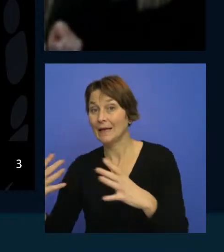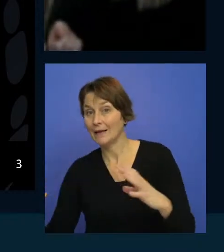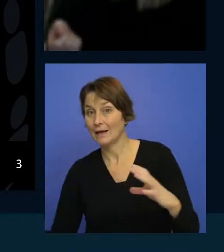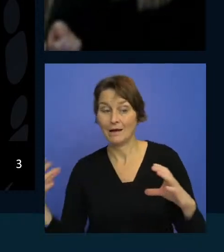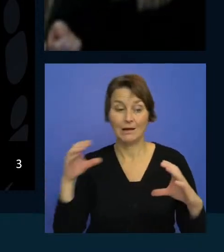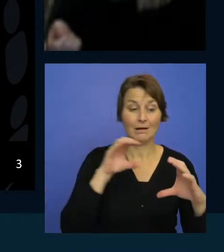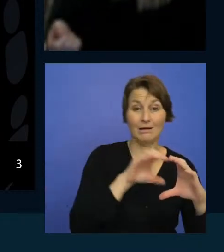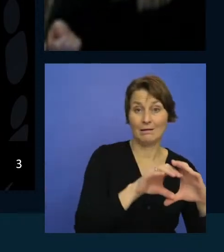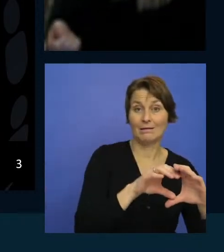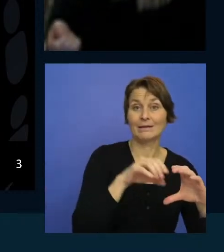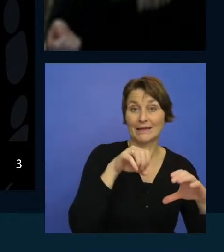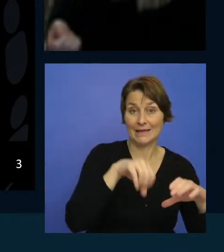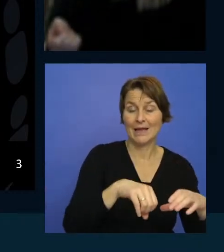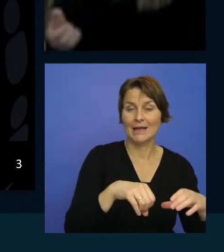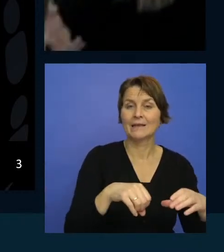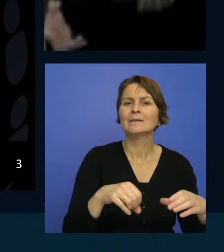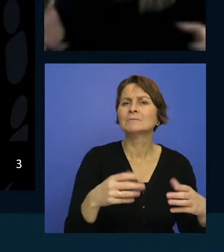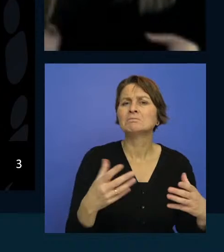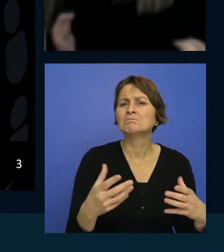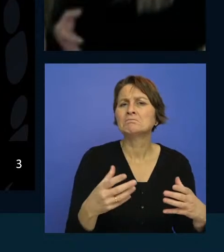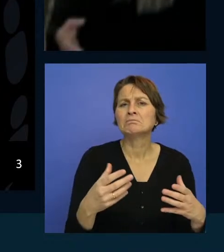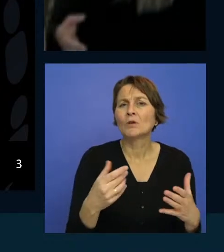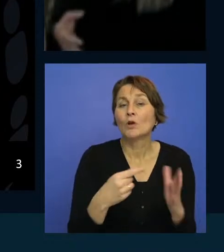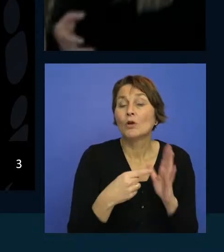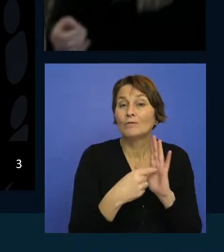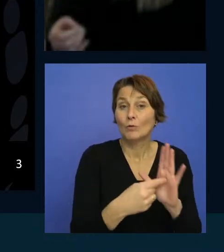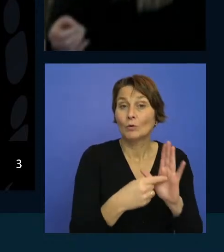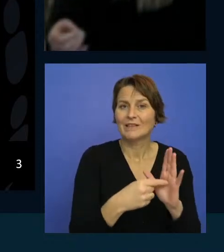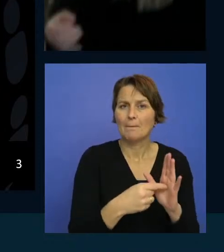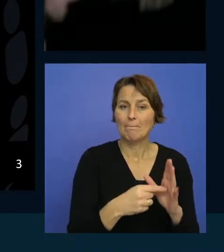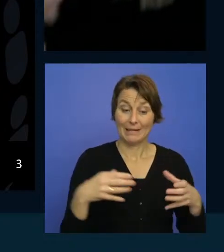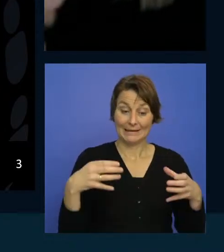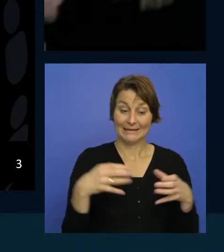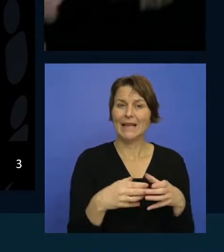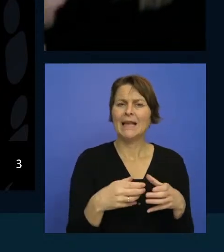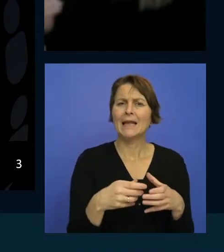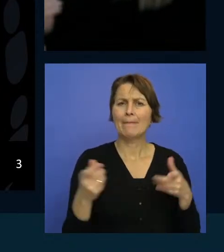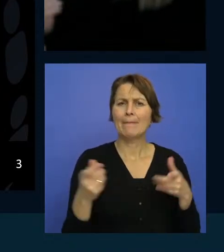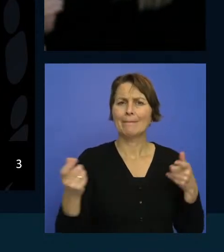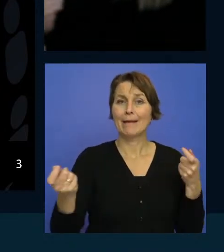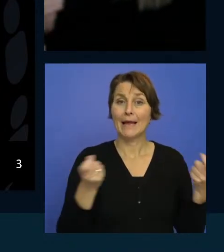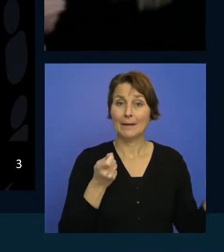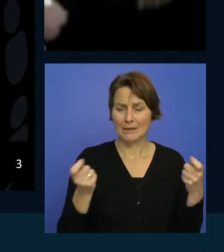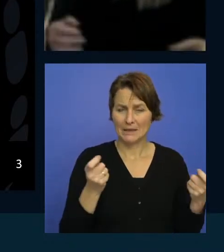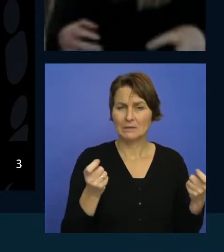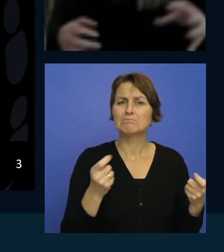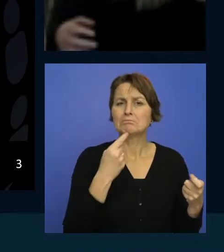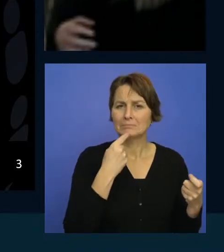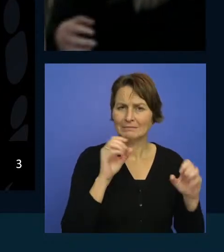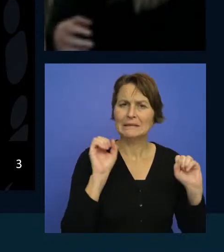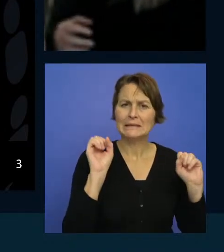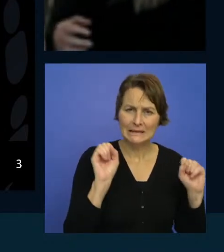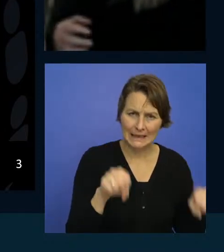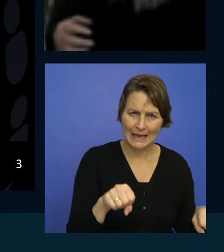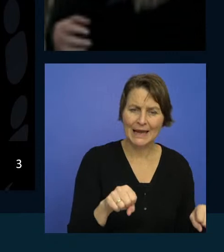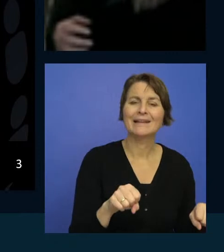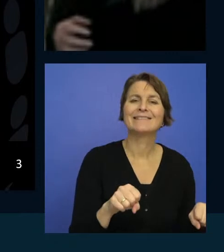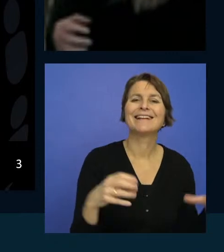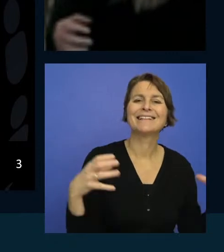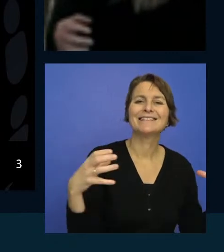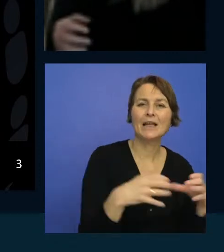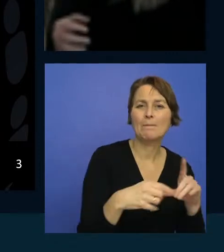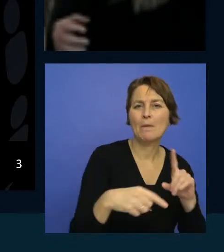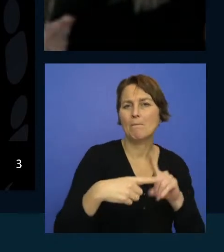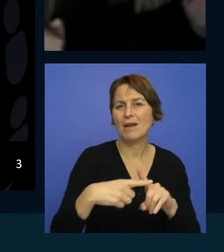option, of course, for Teams administrators to pin Power BI to the left-hand navigation